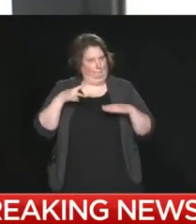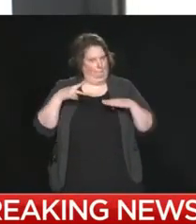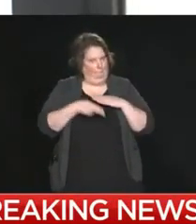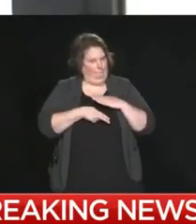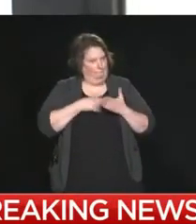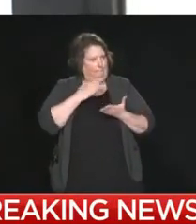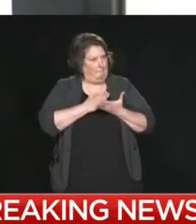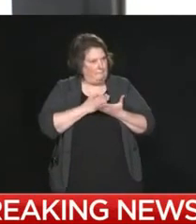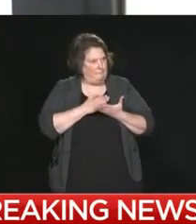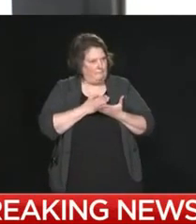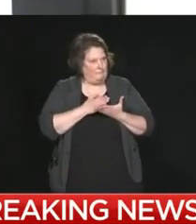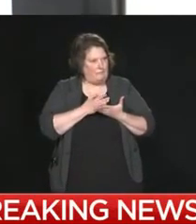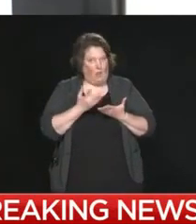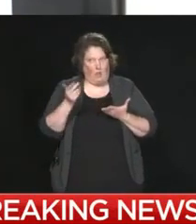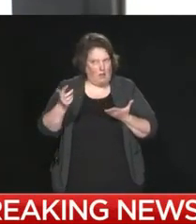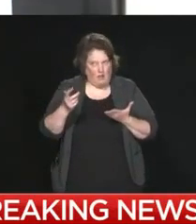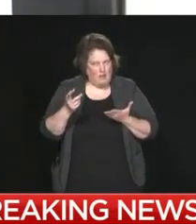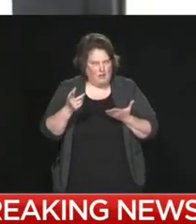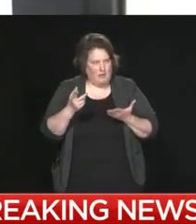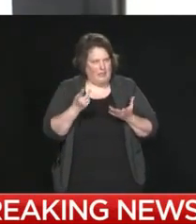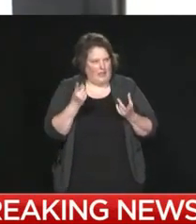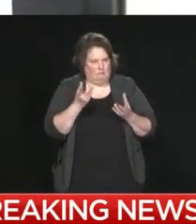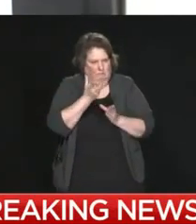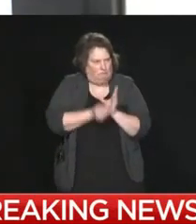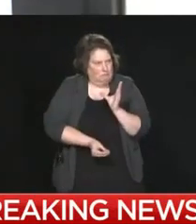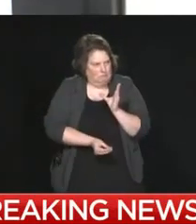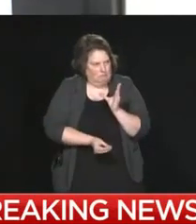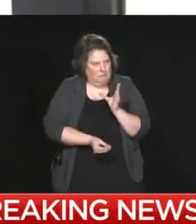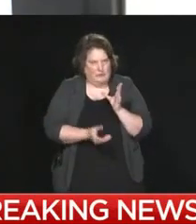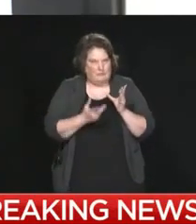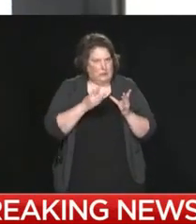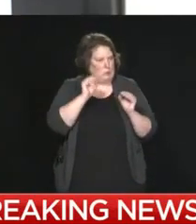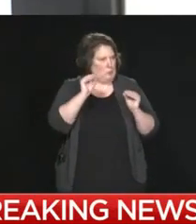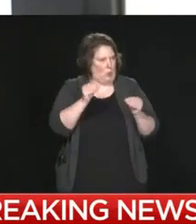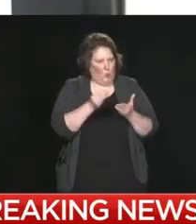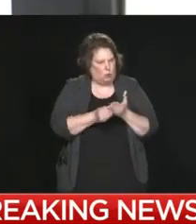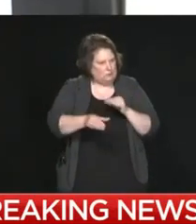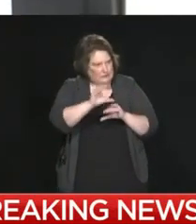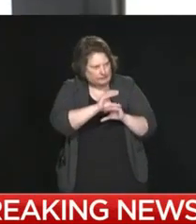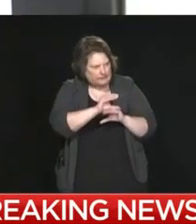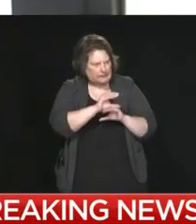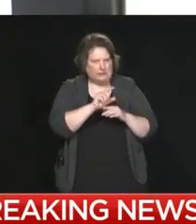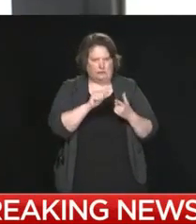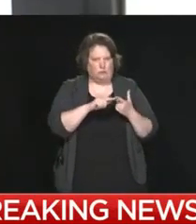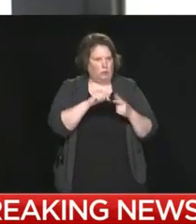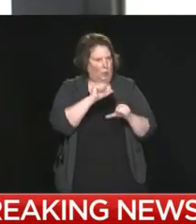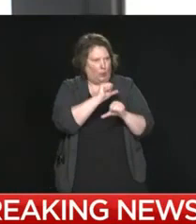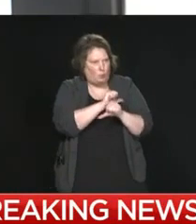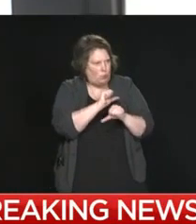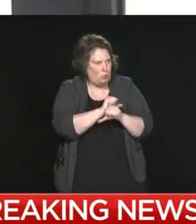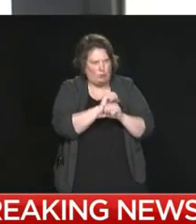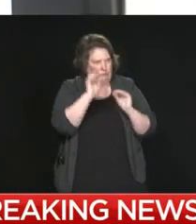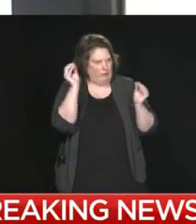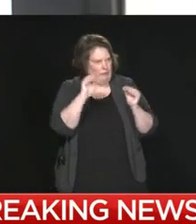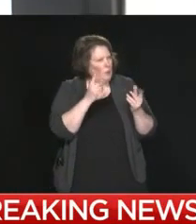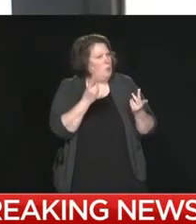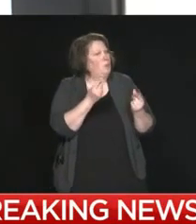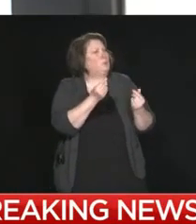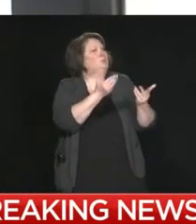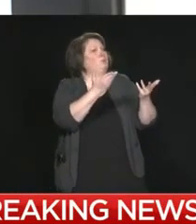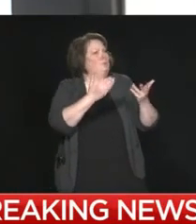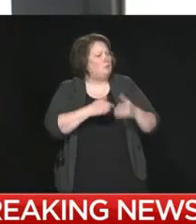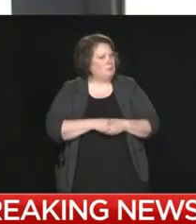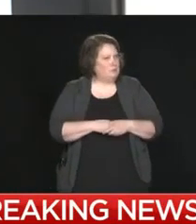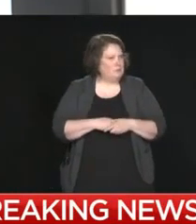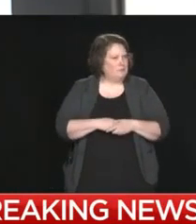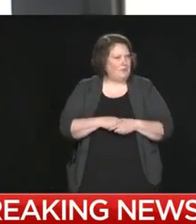have a job. What can you tell these people who are going through great uncertainty and who don't know what the shift will be for them? Can